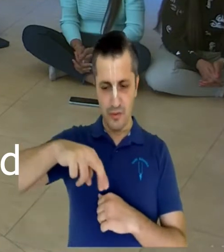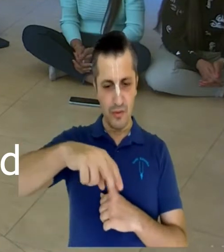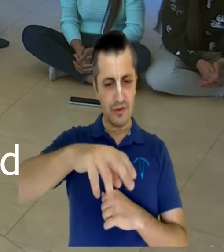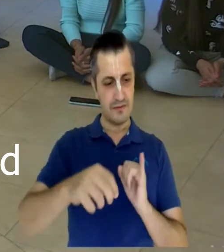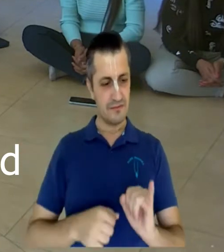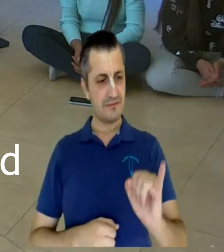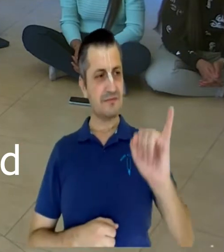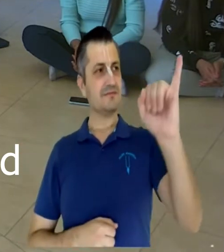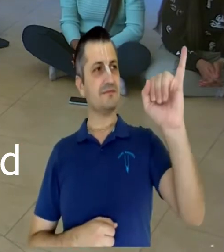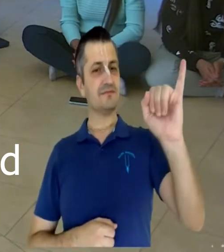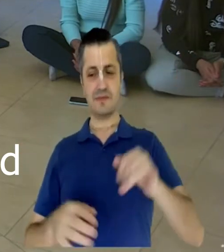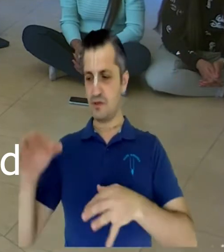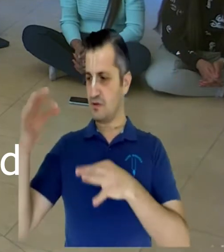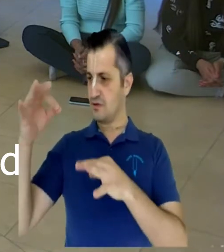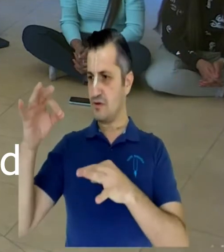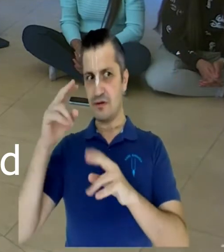Vallabha